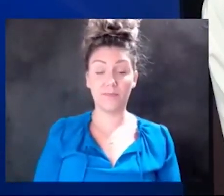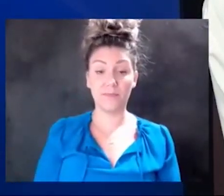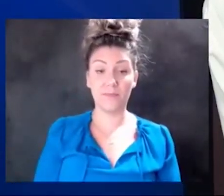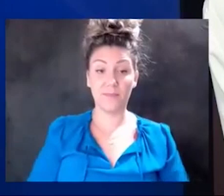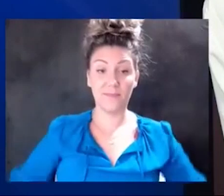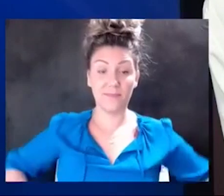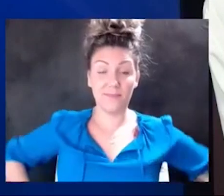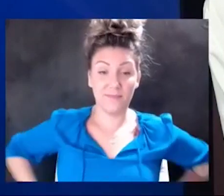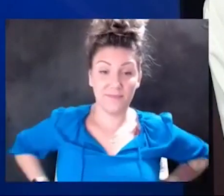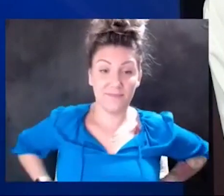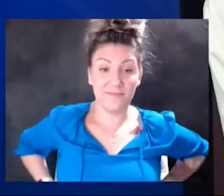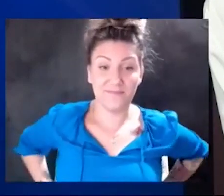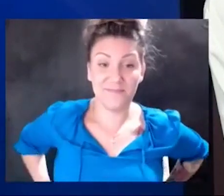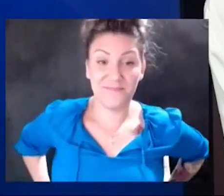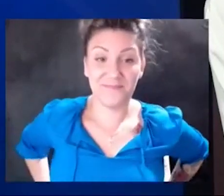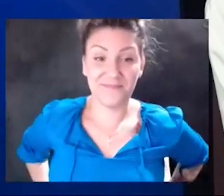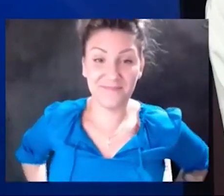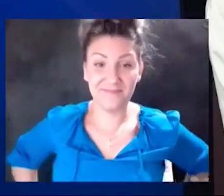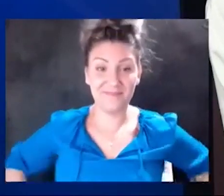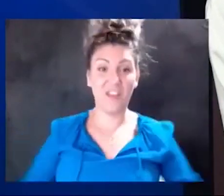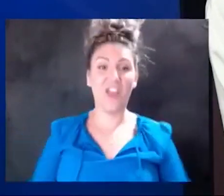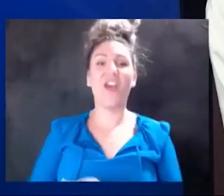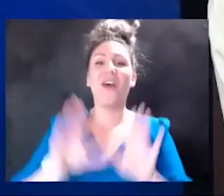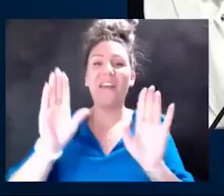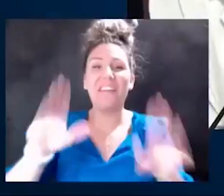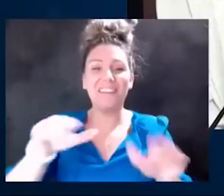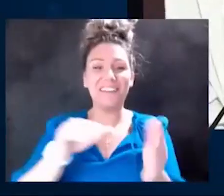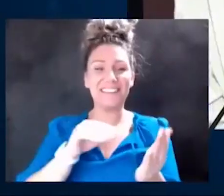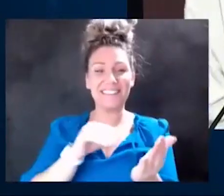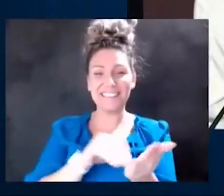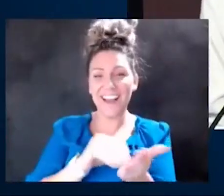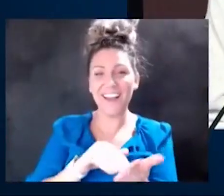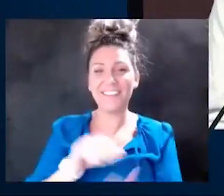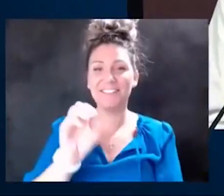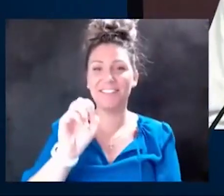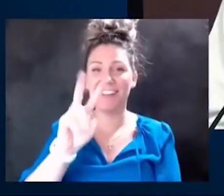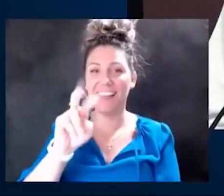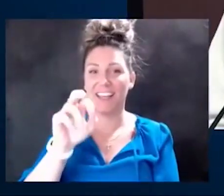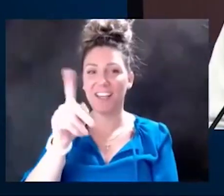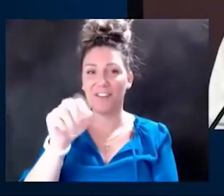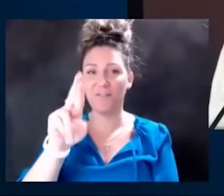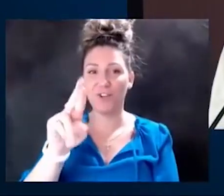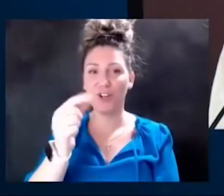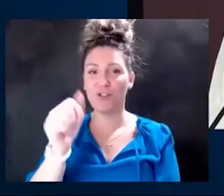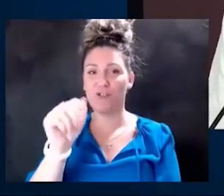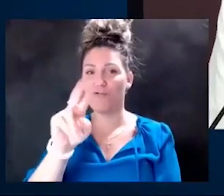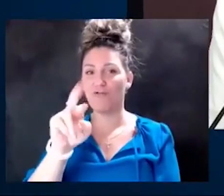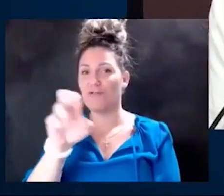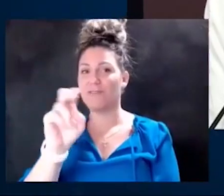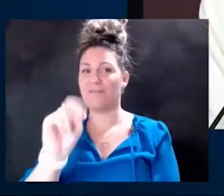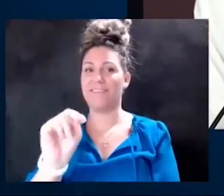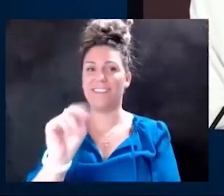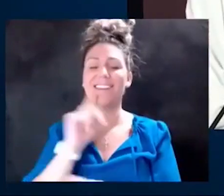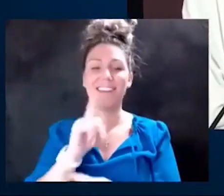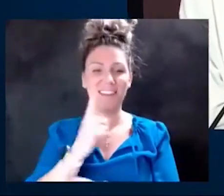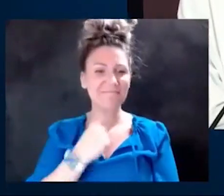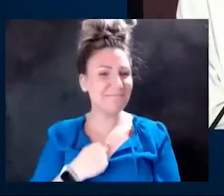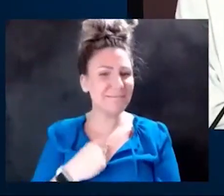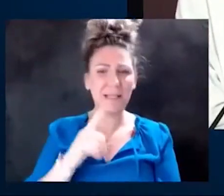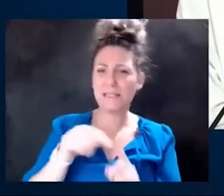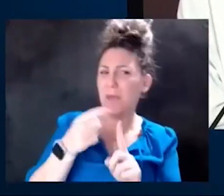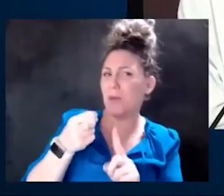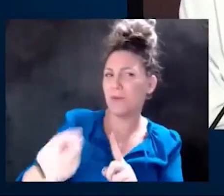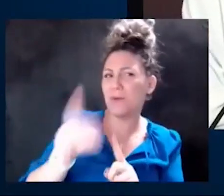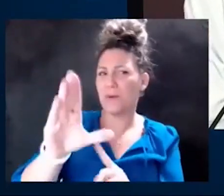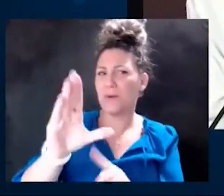All right. Dr. Evergreen, thank you for joining us. Tell us a little bit about who you are, about your company, your passion for